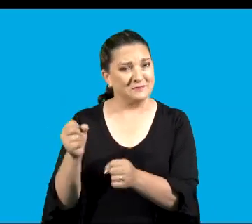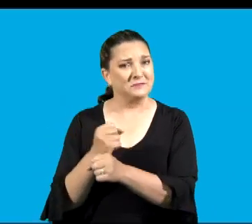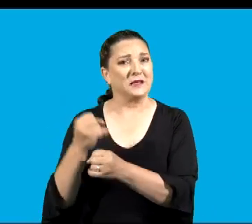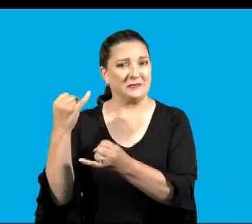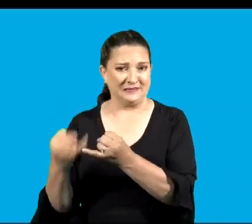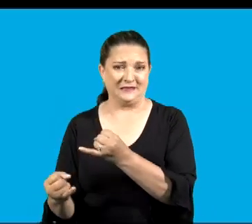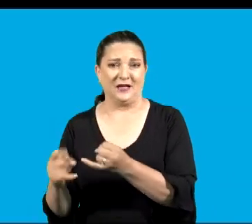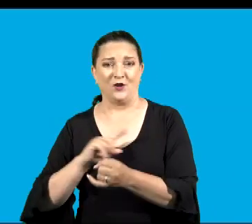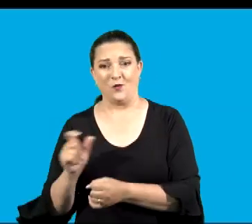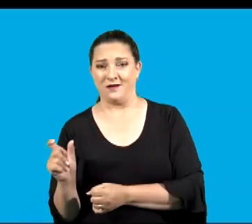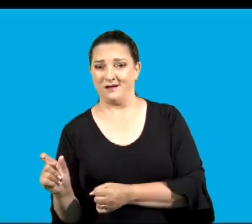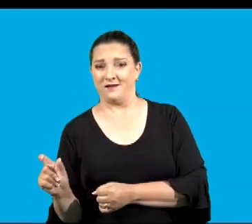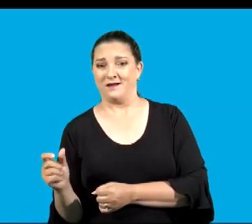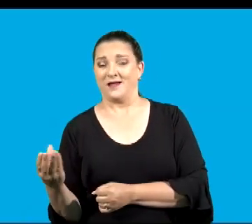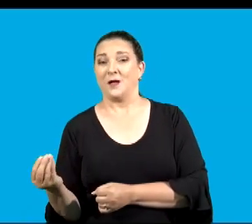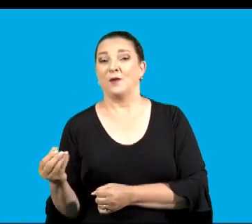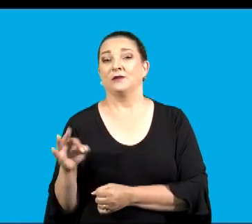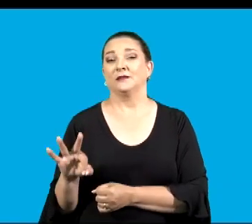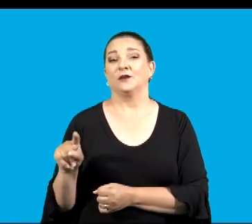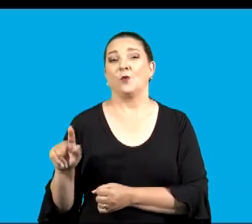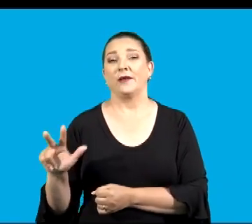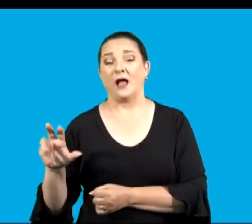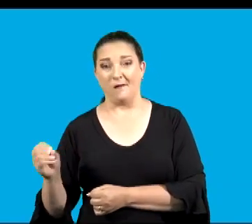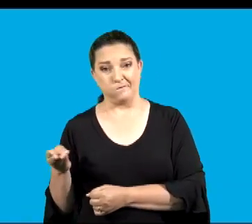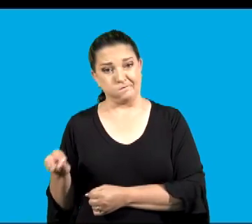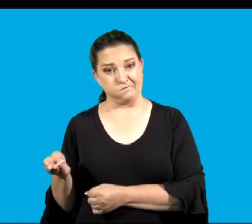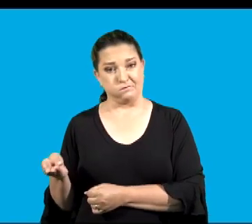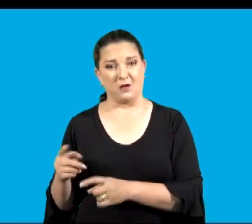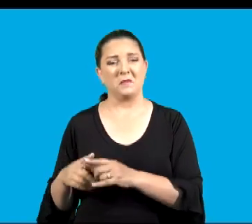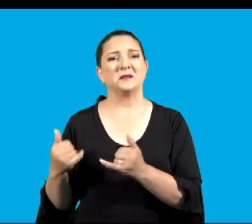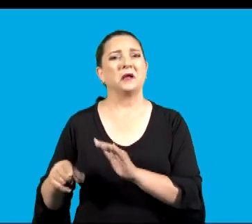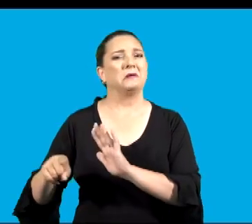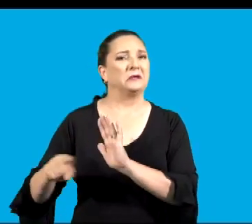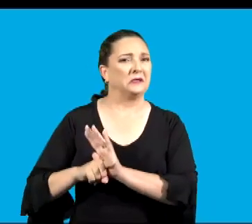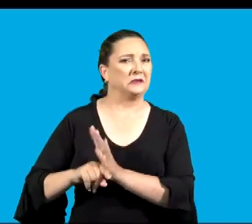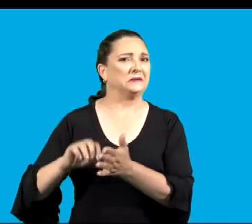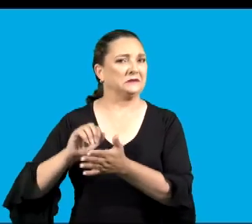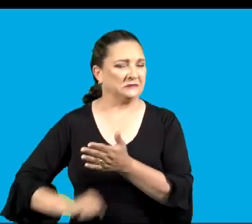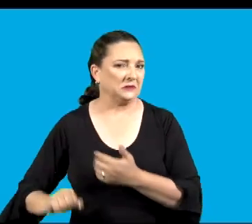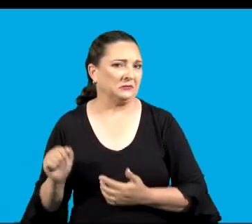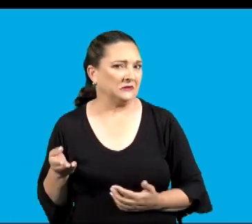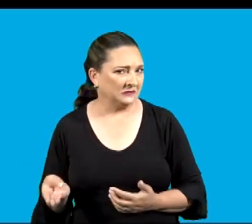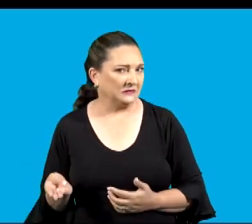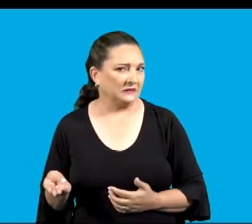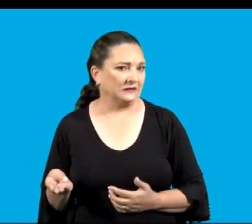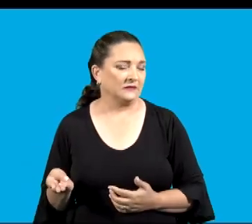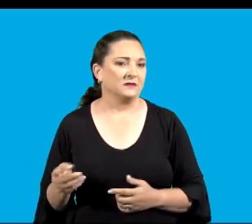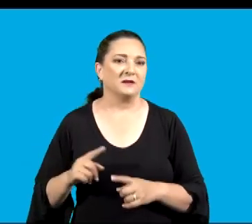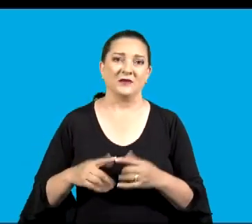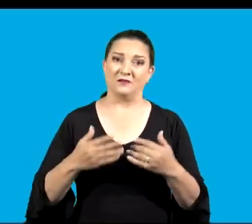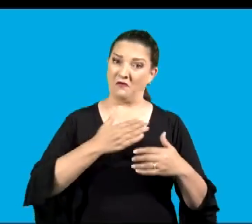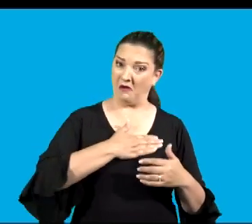they made a mistake by recording this amount. It does not relate to us. They subtracted 3,180, which does